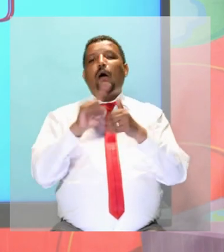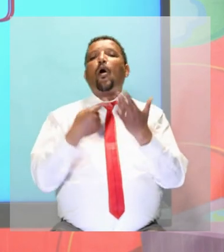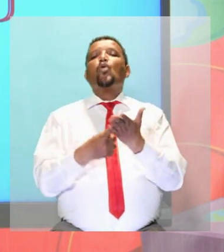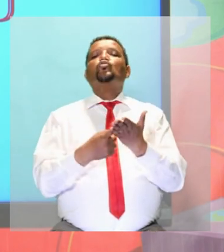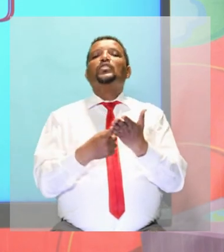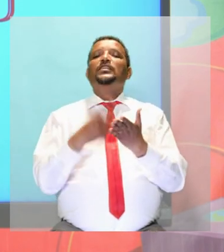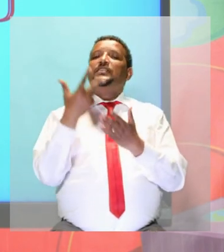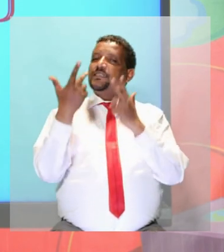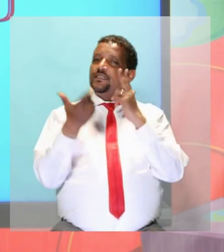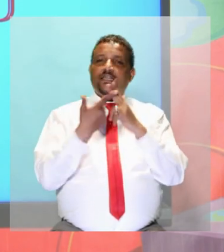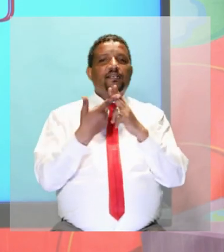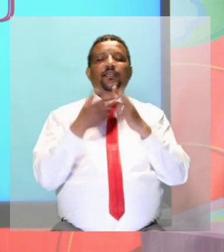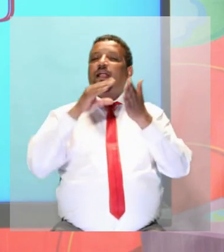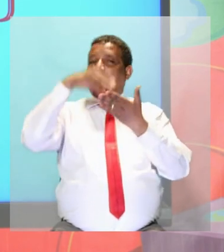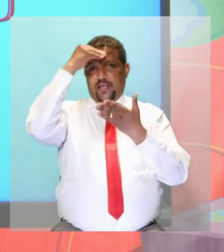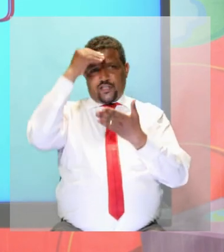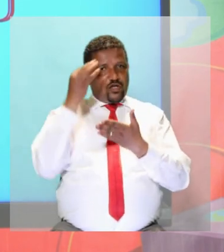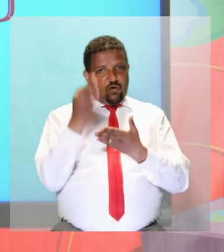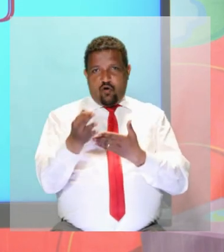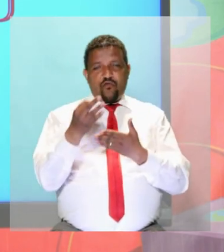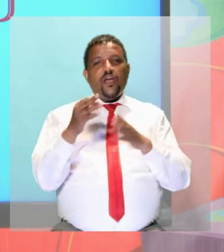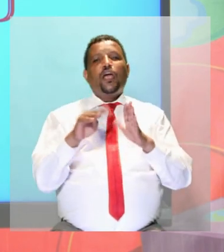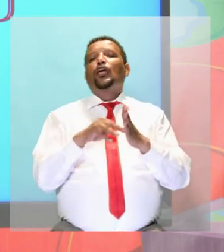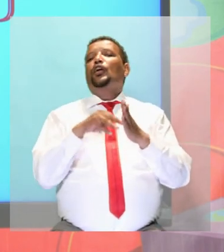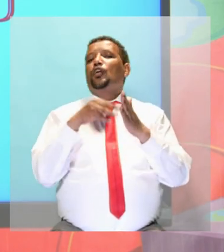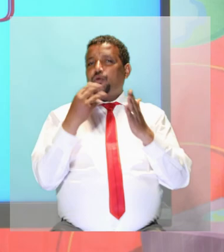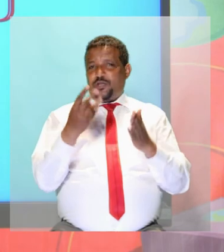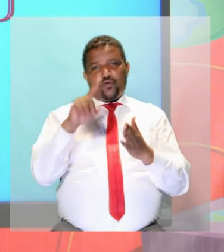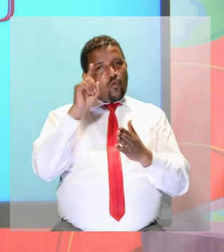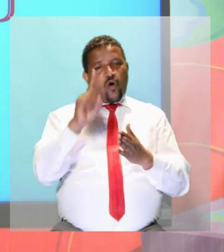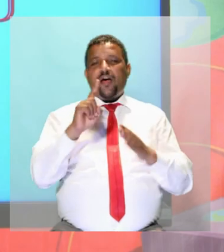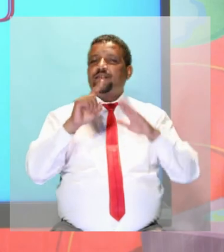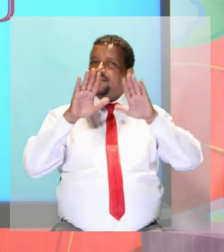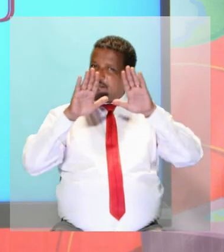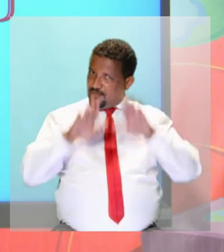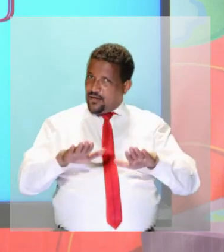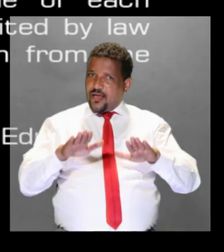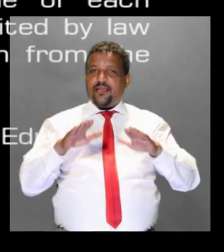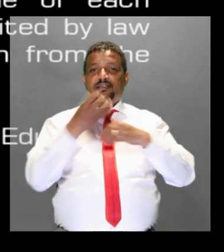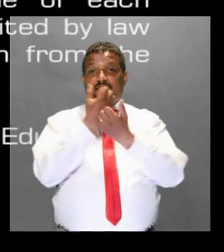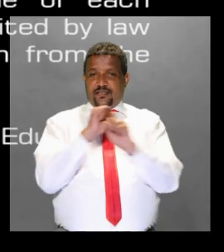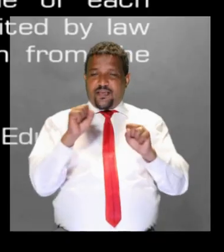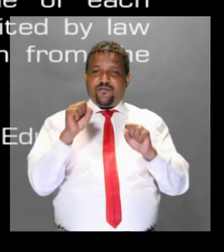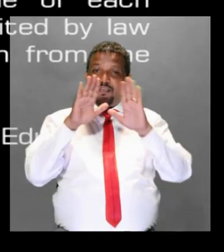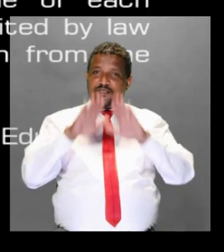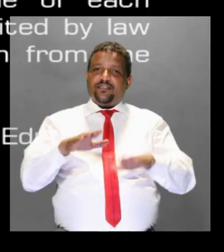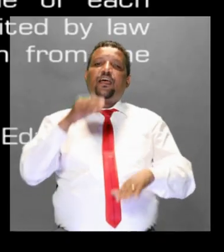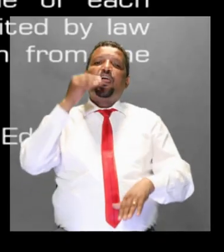lesson of unit 1. Stay safe, stay home. Thank you.